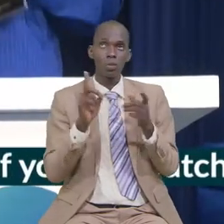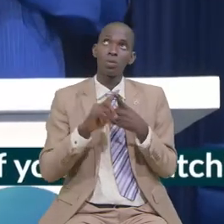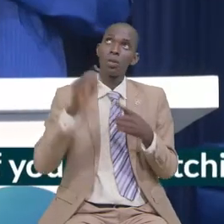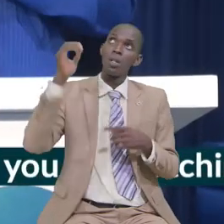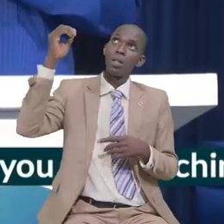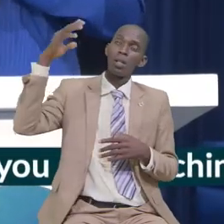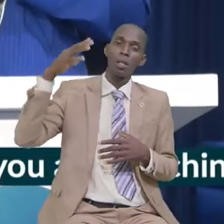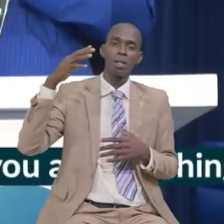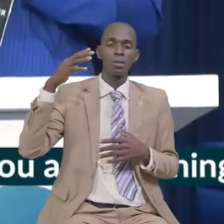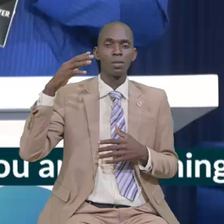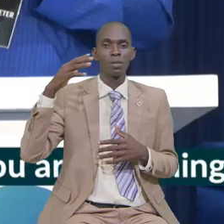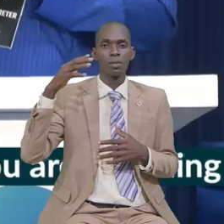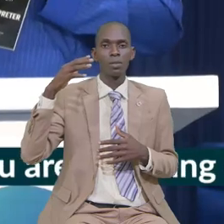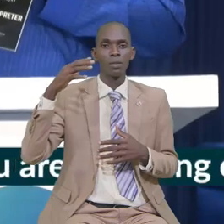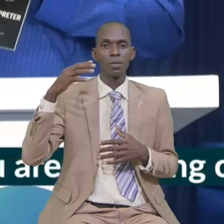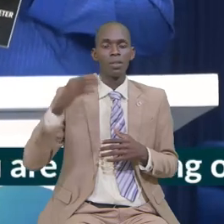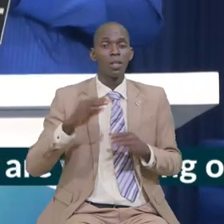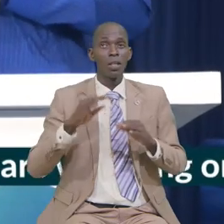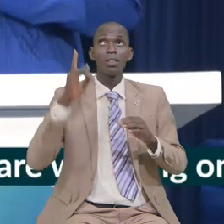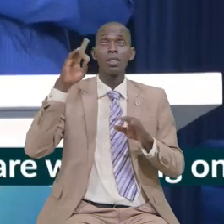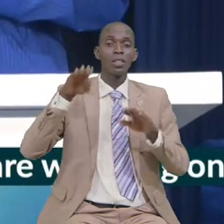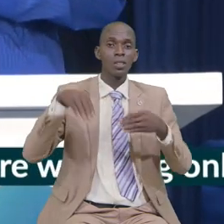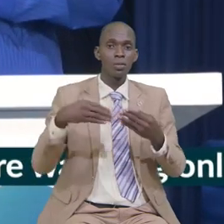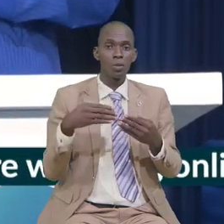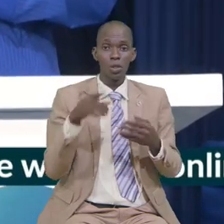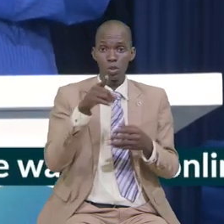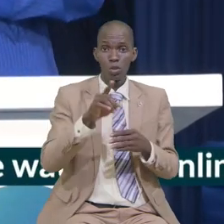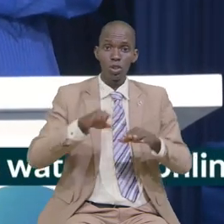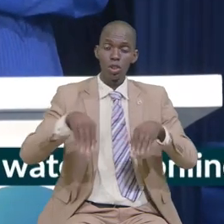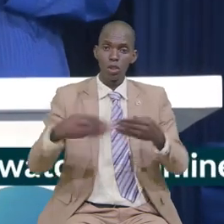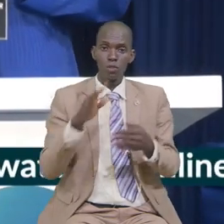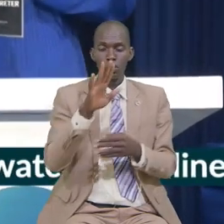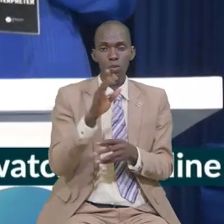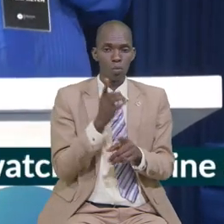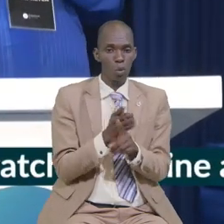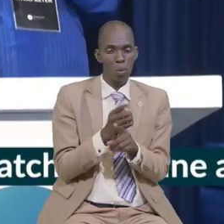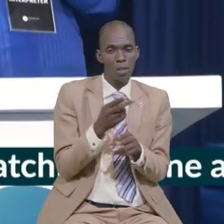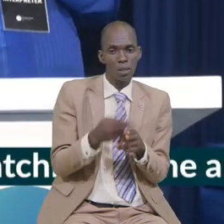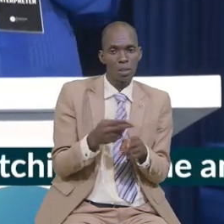Give your name, your proper name, and the information that they will ask you.